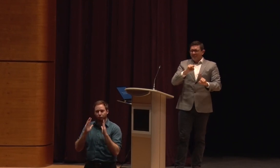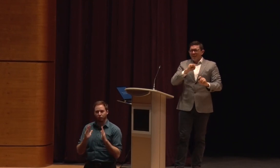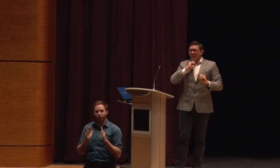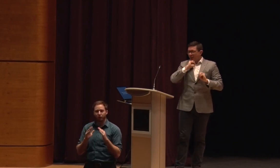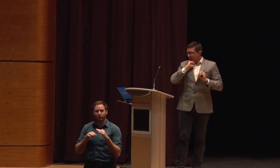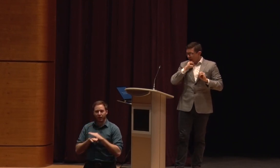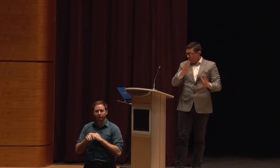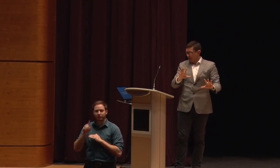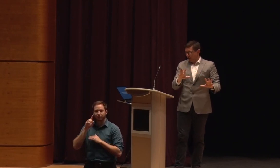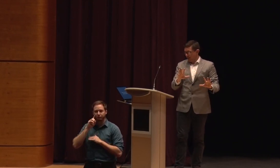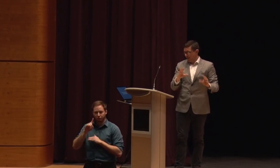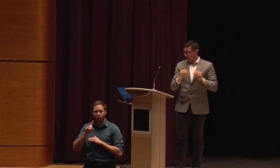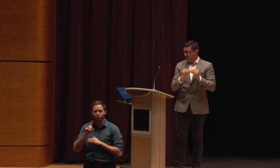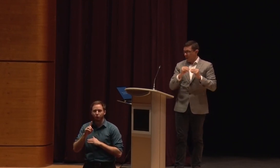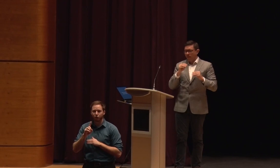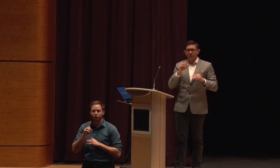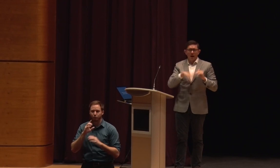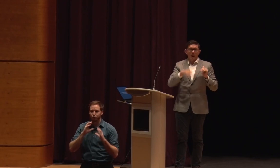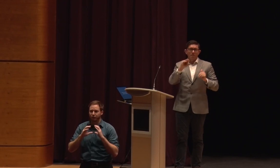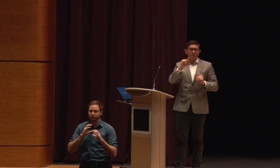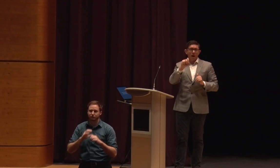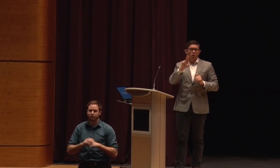that equality level footing.